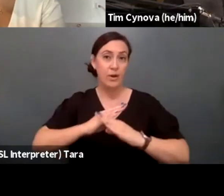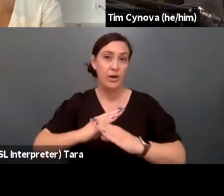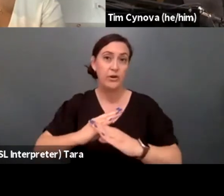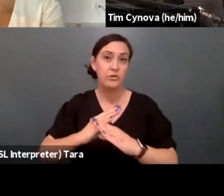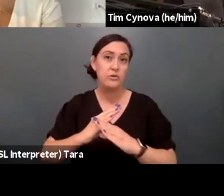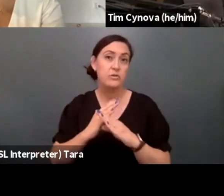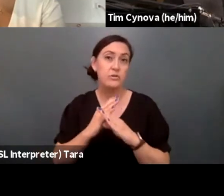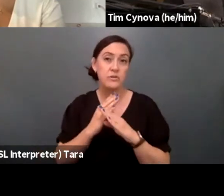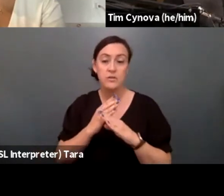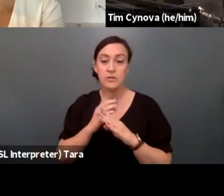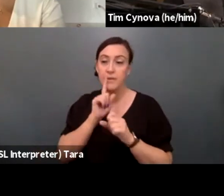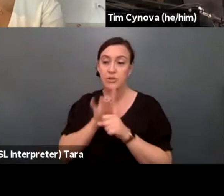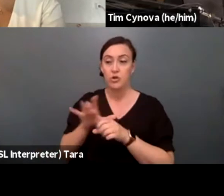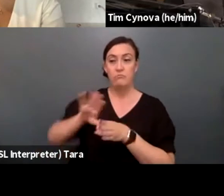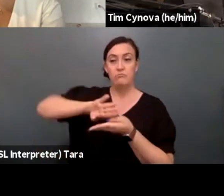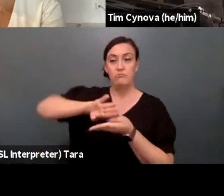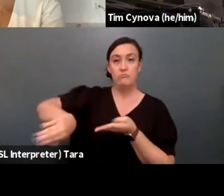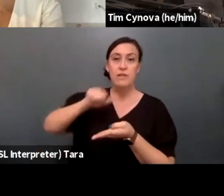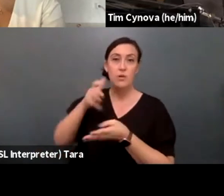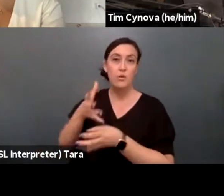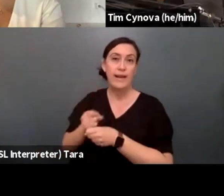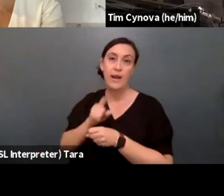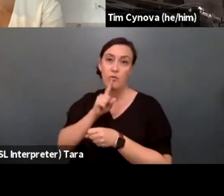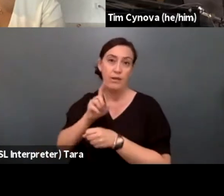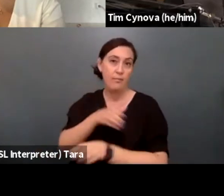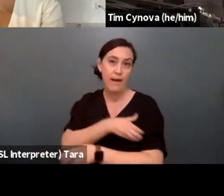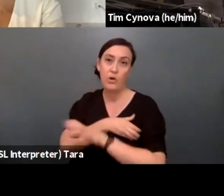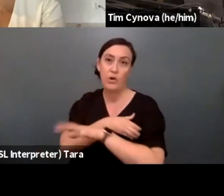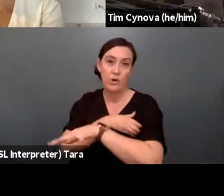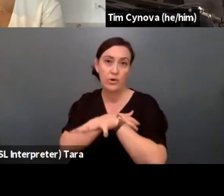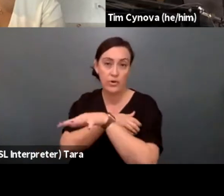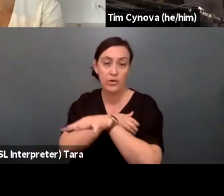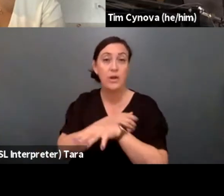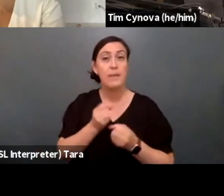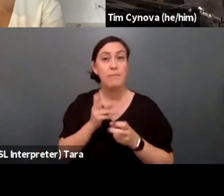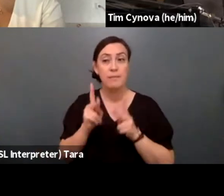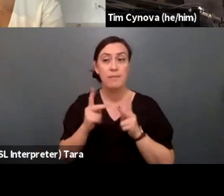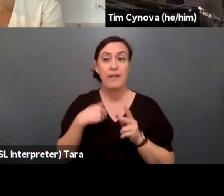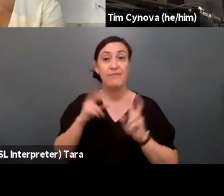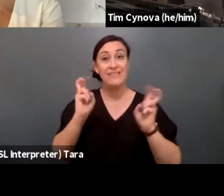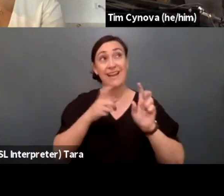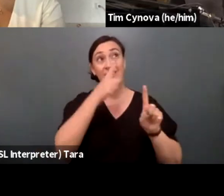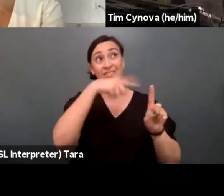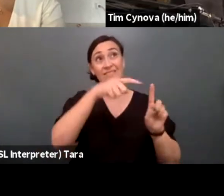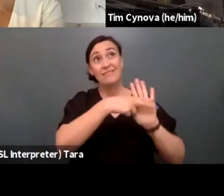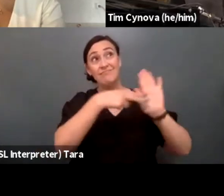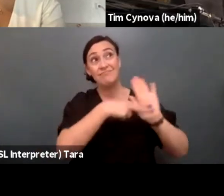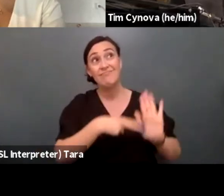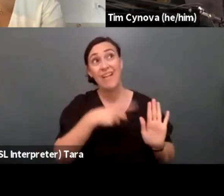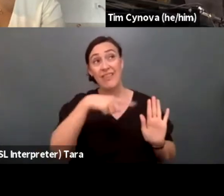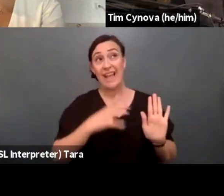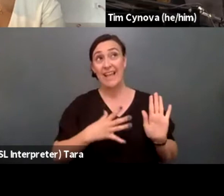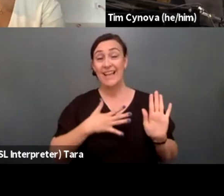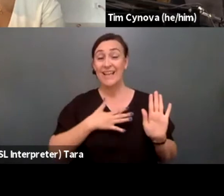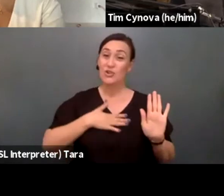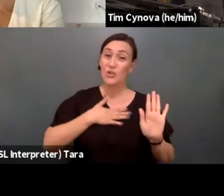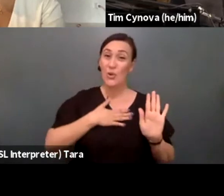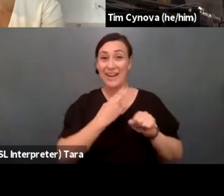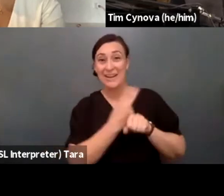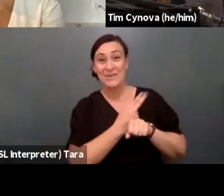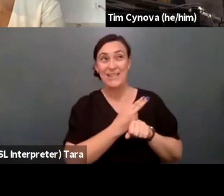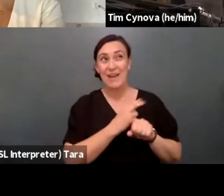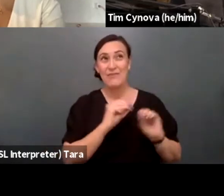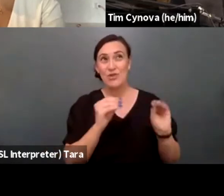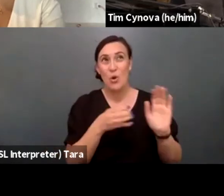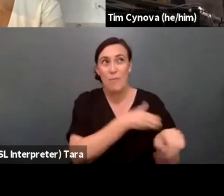to having real power. And that many folks have titles that they enjoy that don't have any power